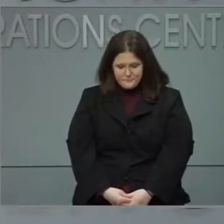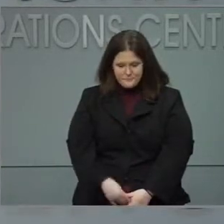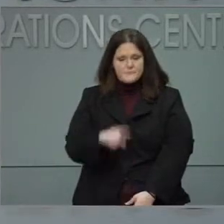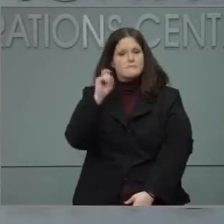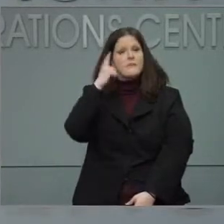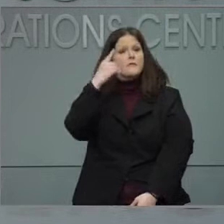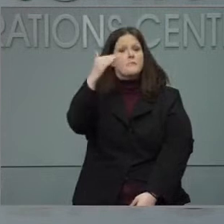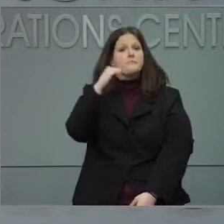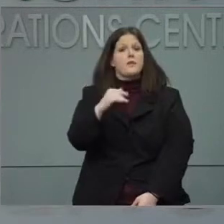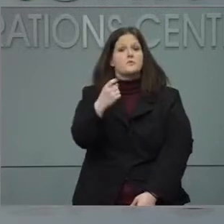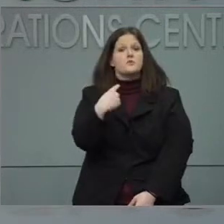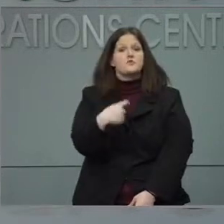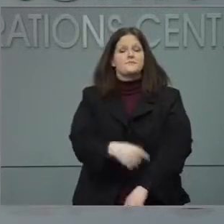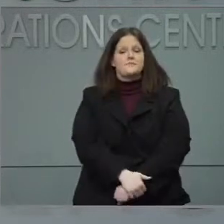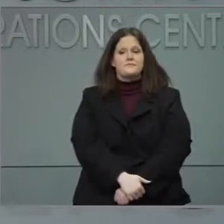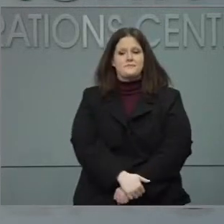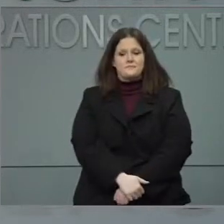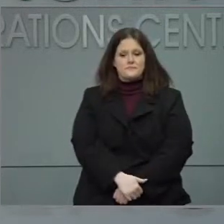Next question, please.